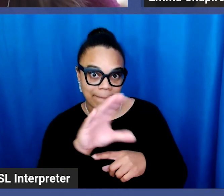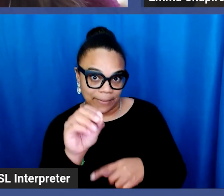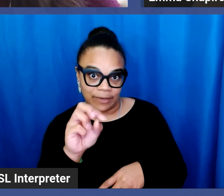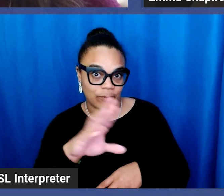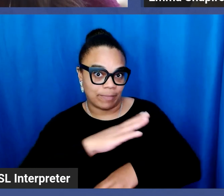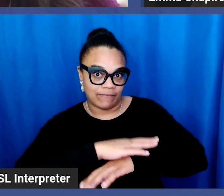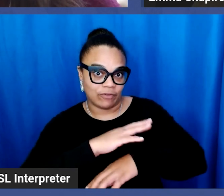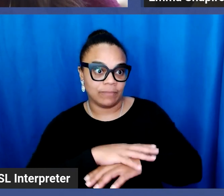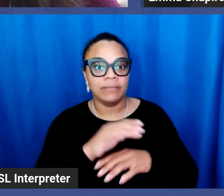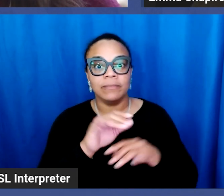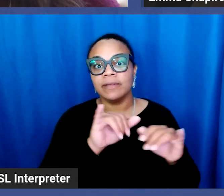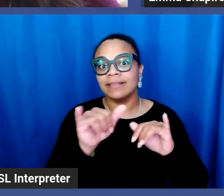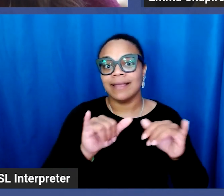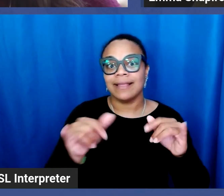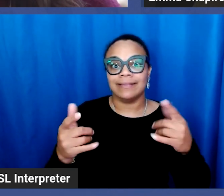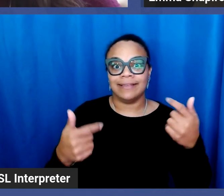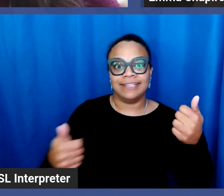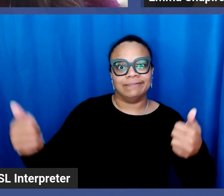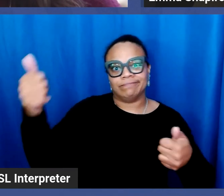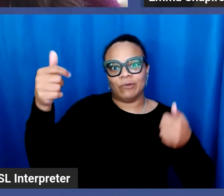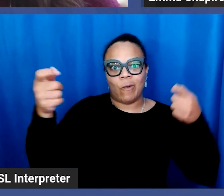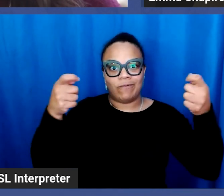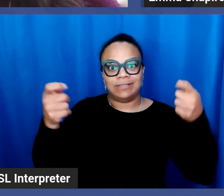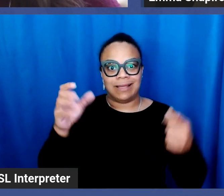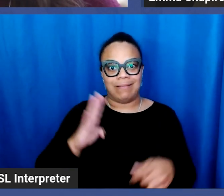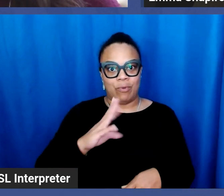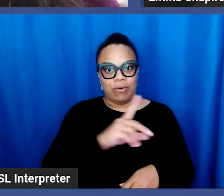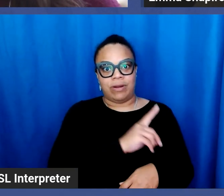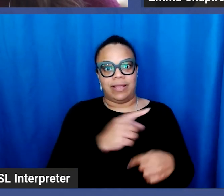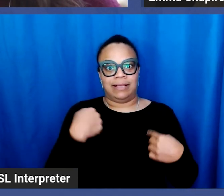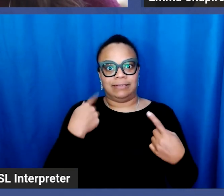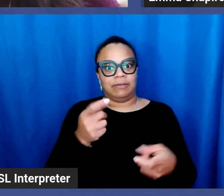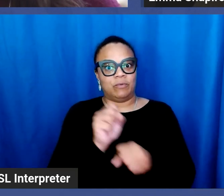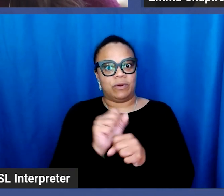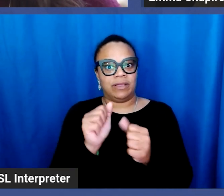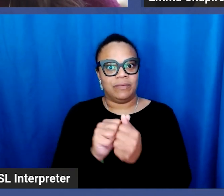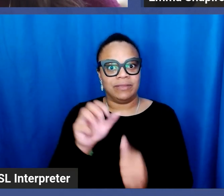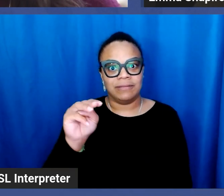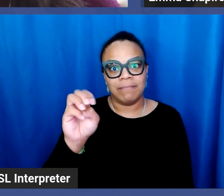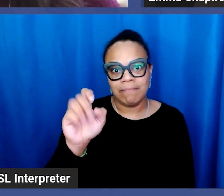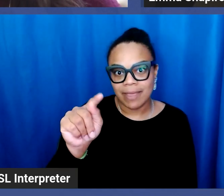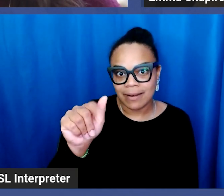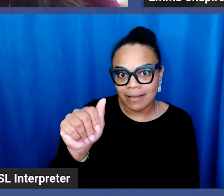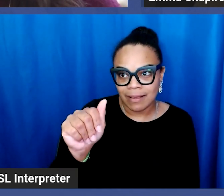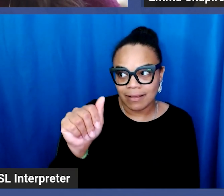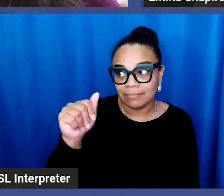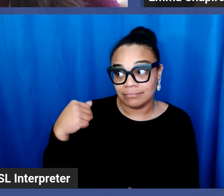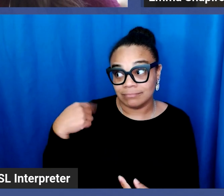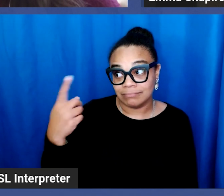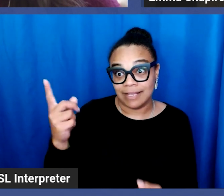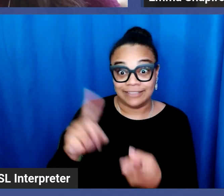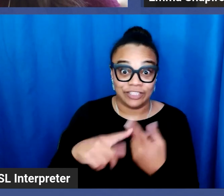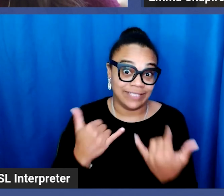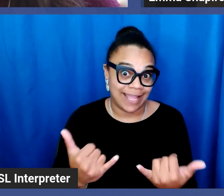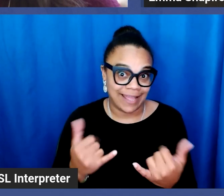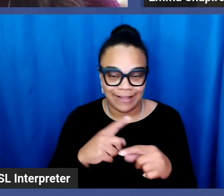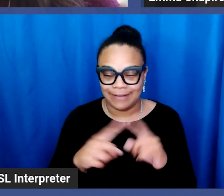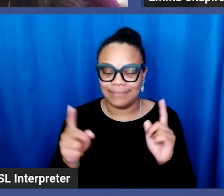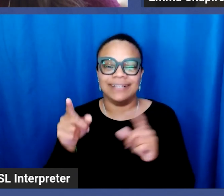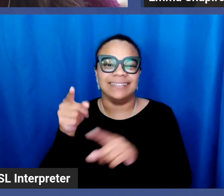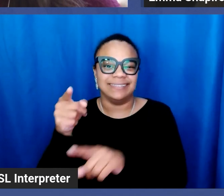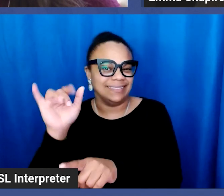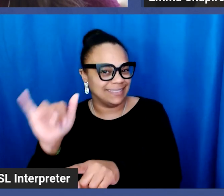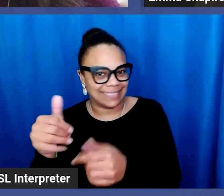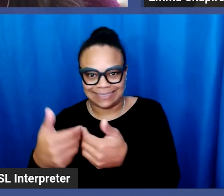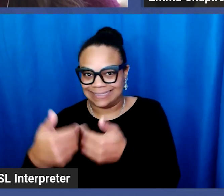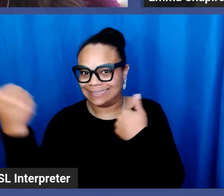It's kind of like the way that the oversight board has worked with Meta up until now, but these are completely separate